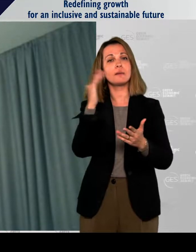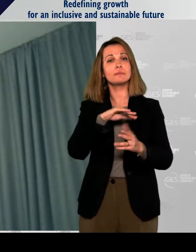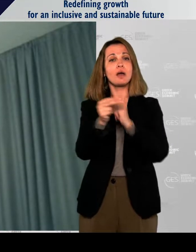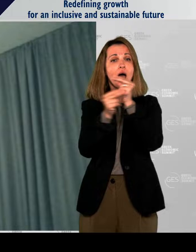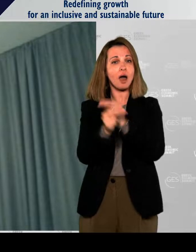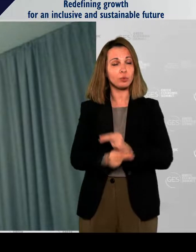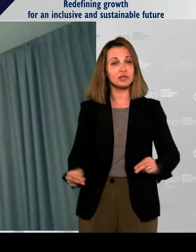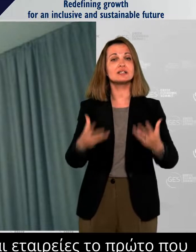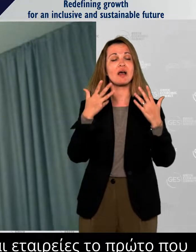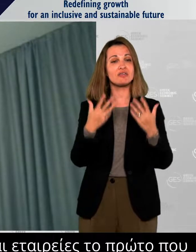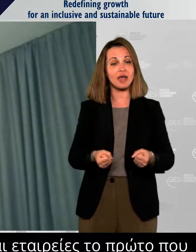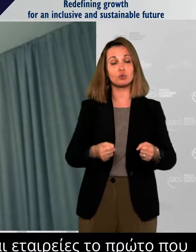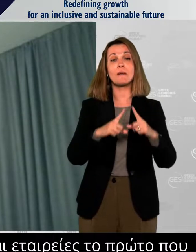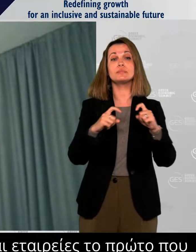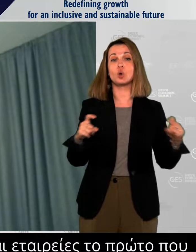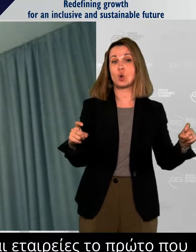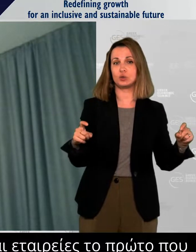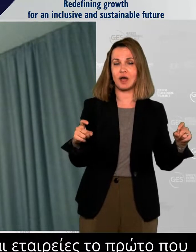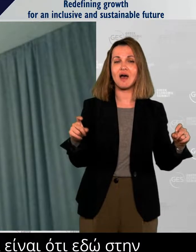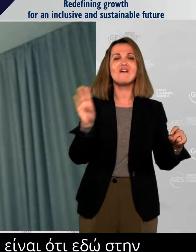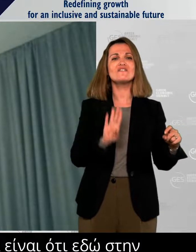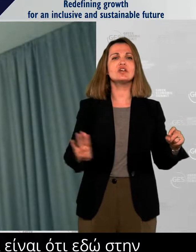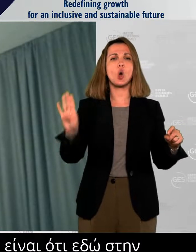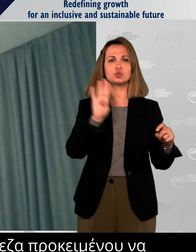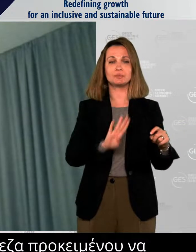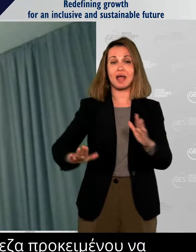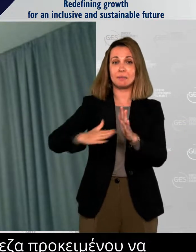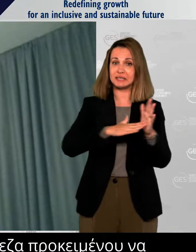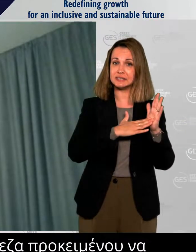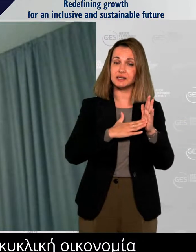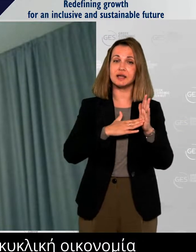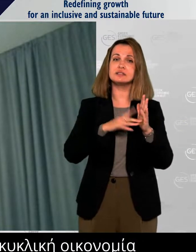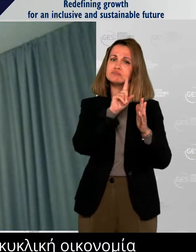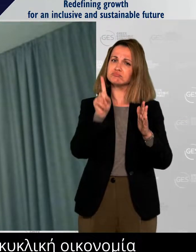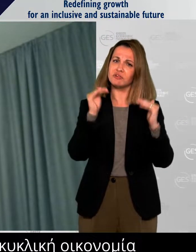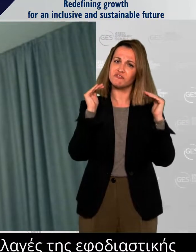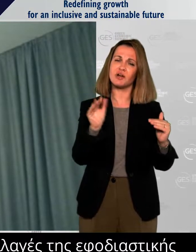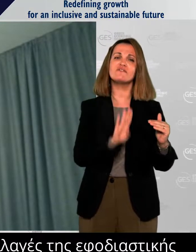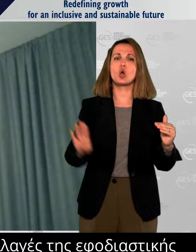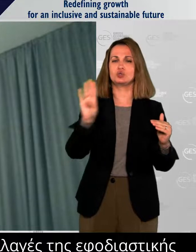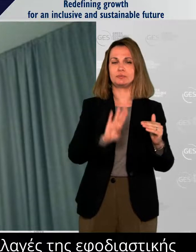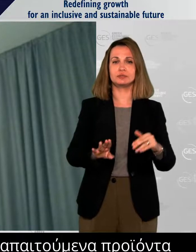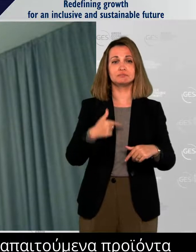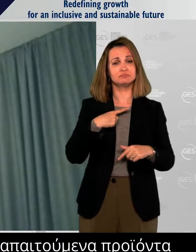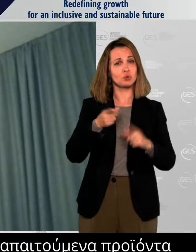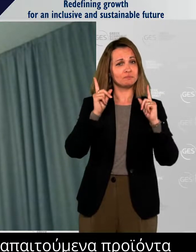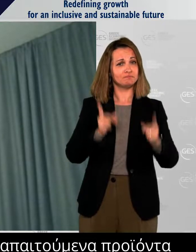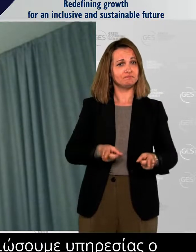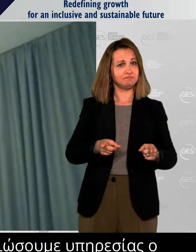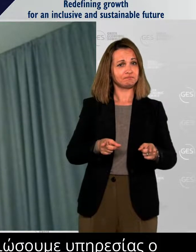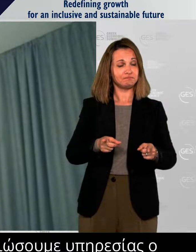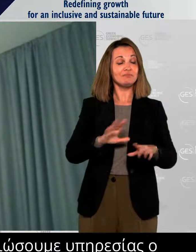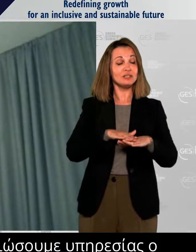it's time for digital or for our industry to make choices, but also it's time for customers